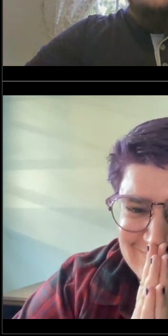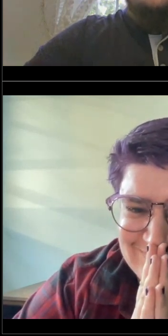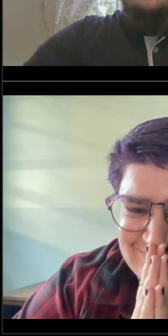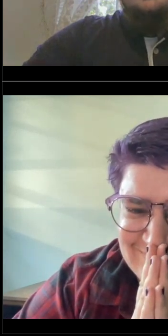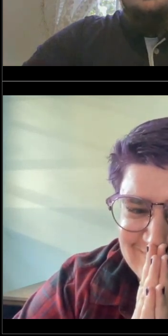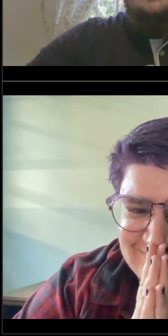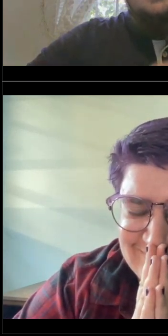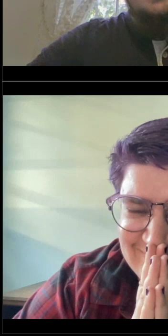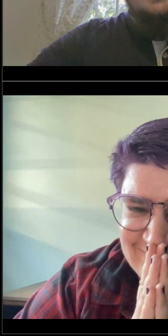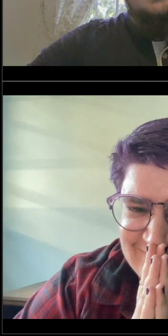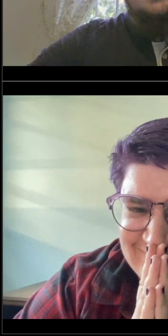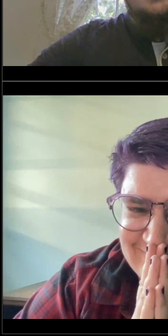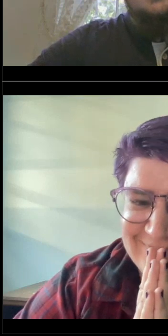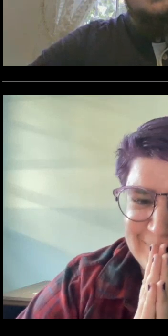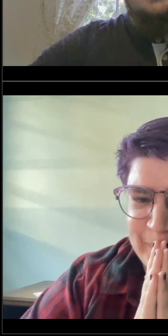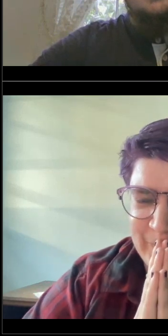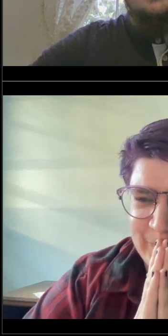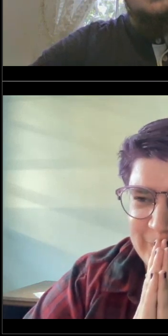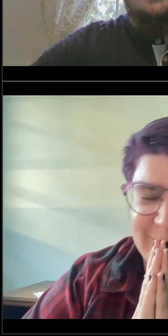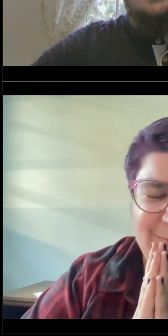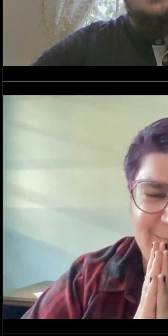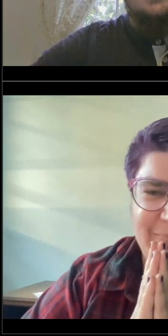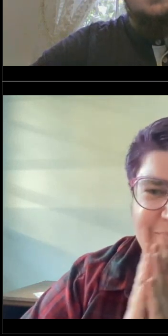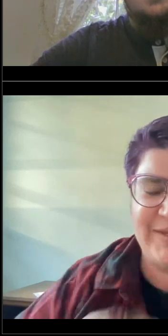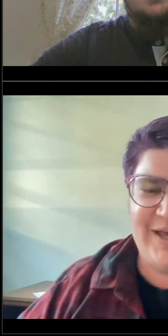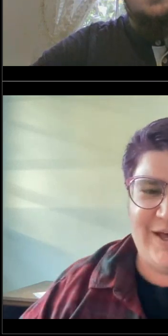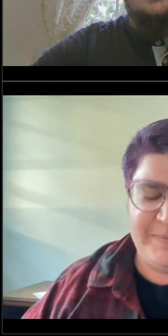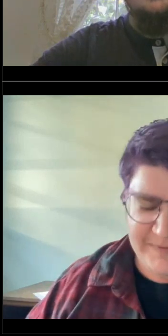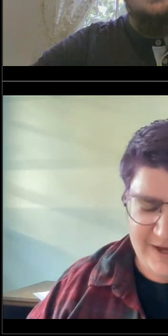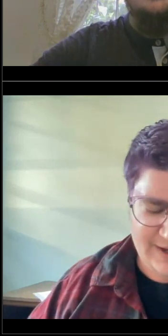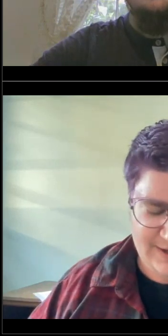use both interchangeably. So anyways, I think we should study